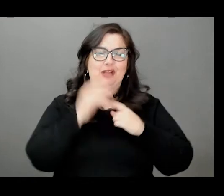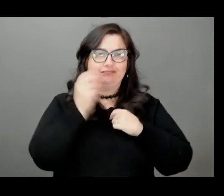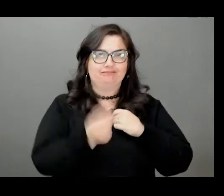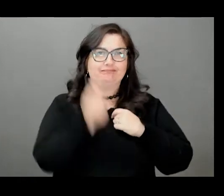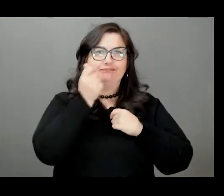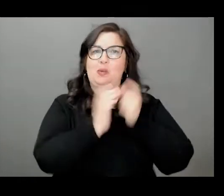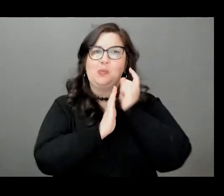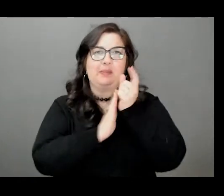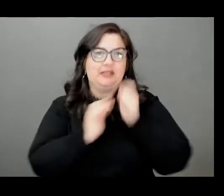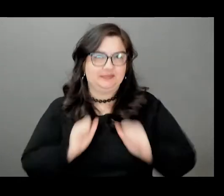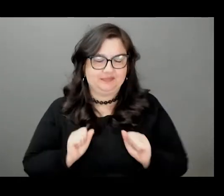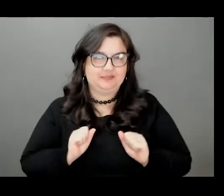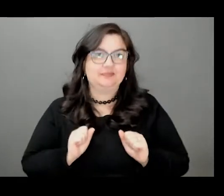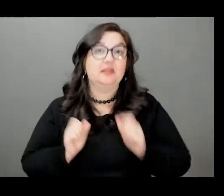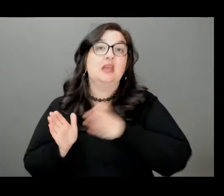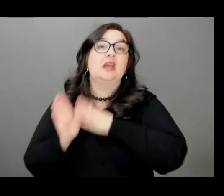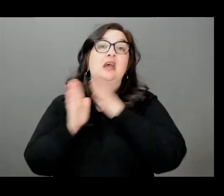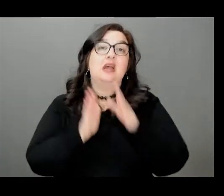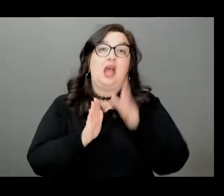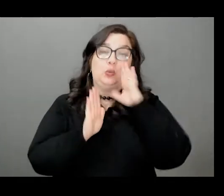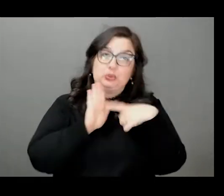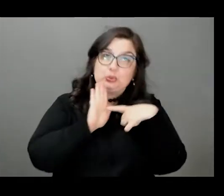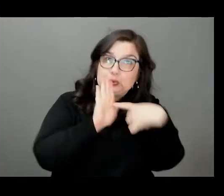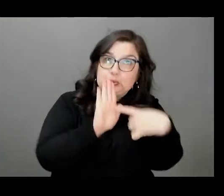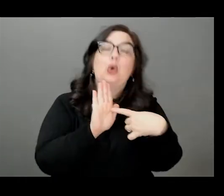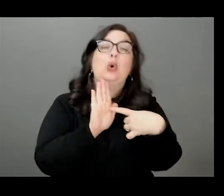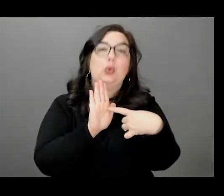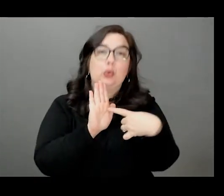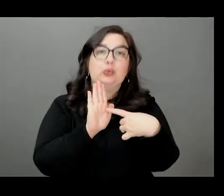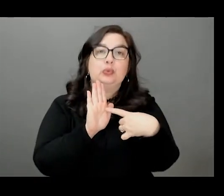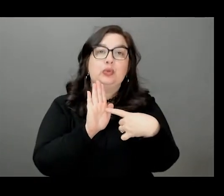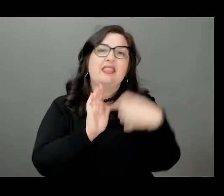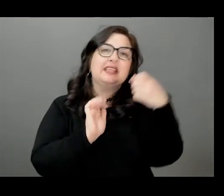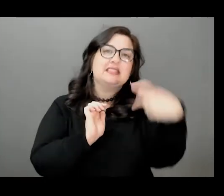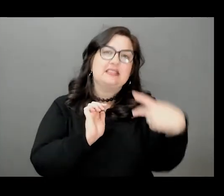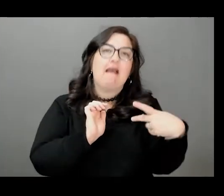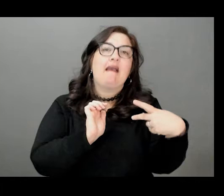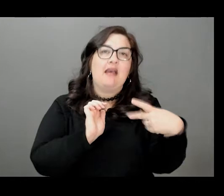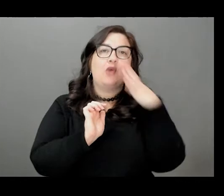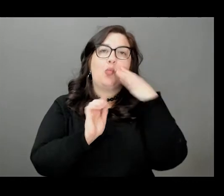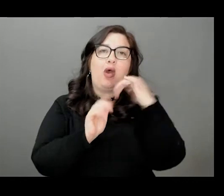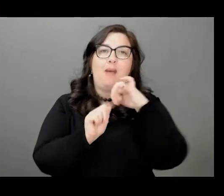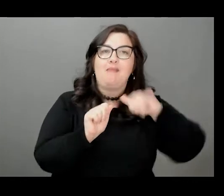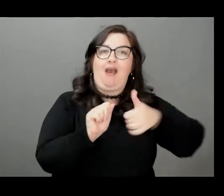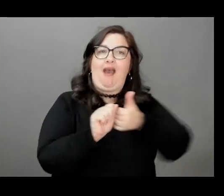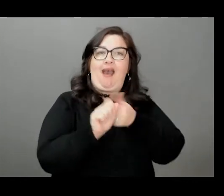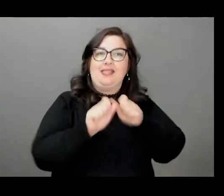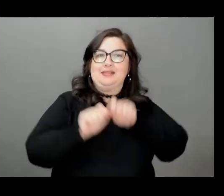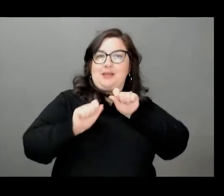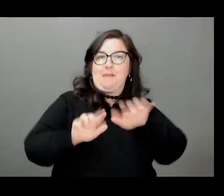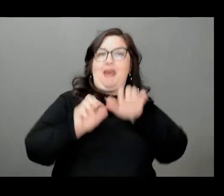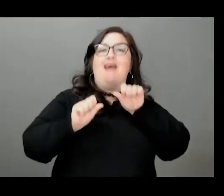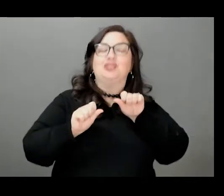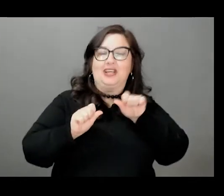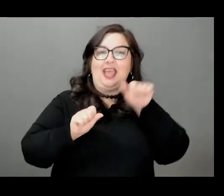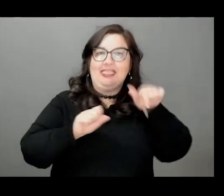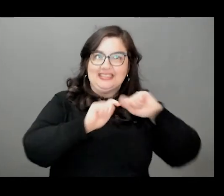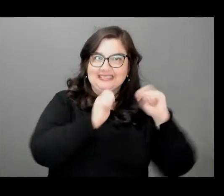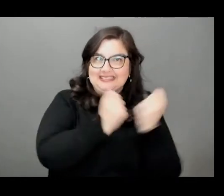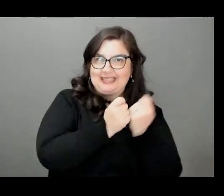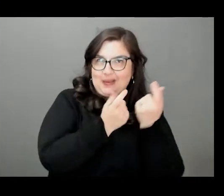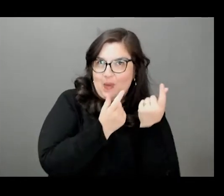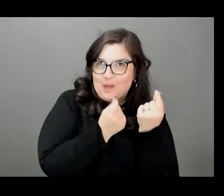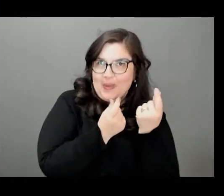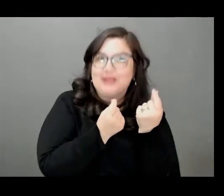for our customers to get started with Ground Truth Plus in minutes, right? And then I'll show you the second half of the demo,